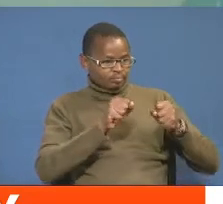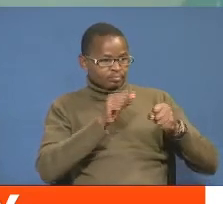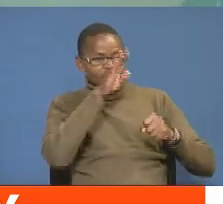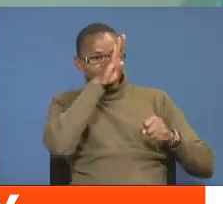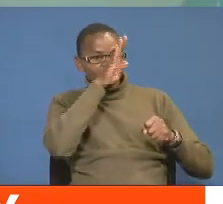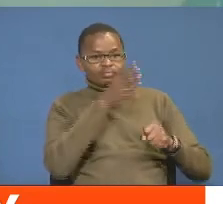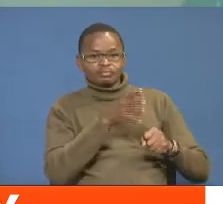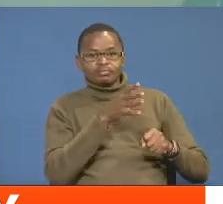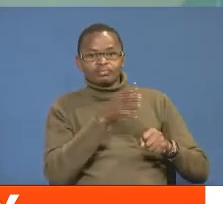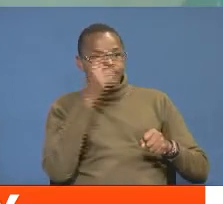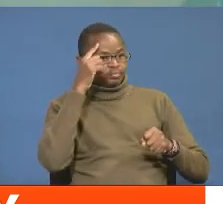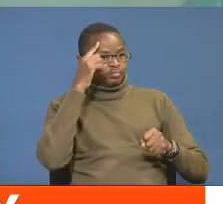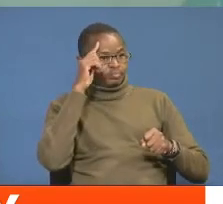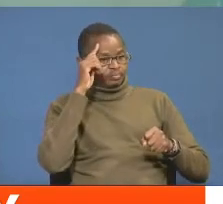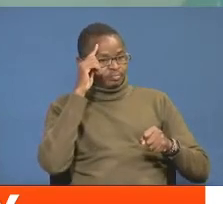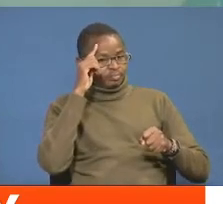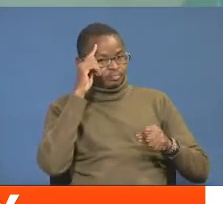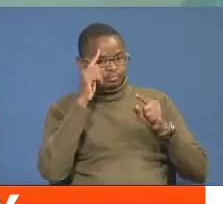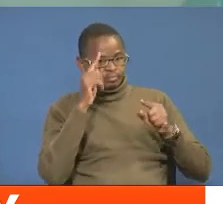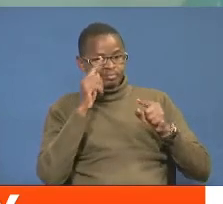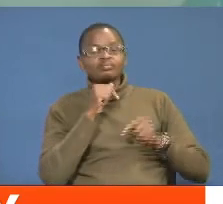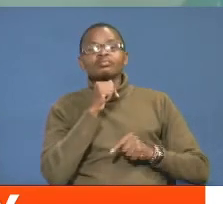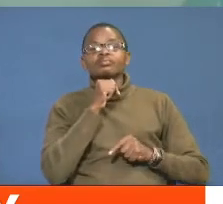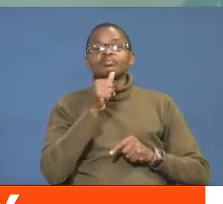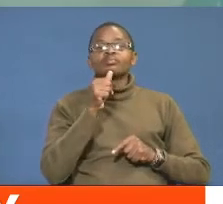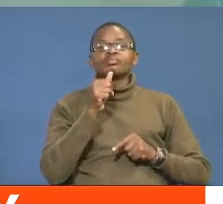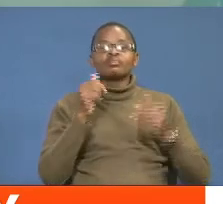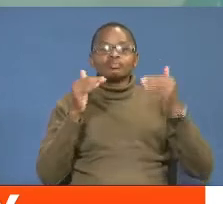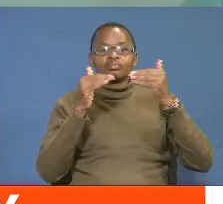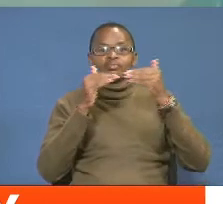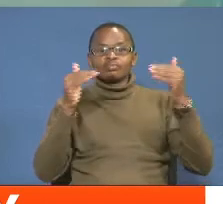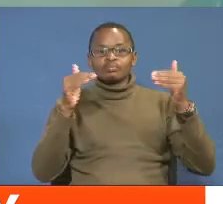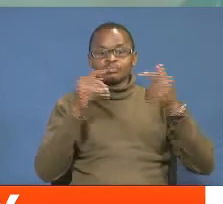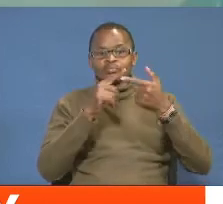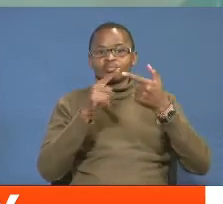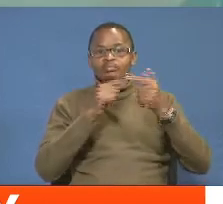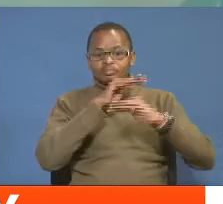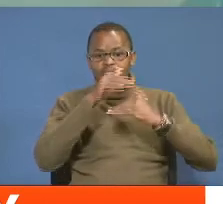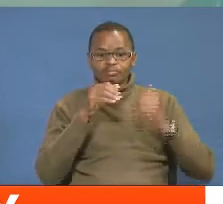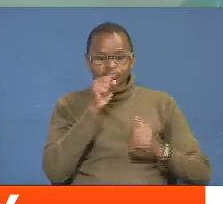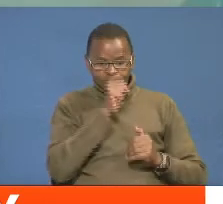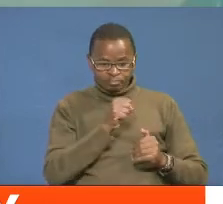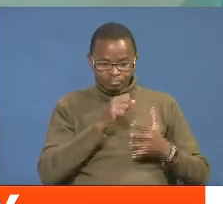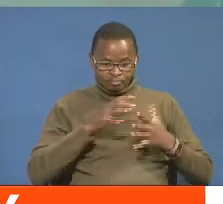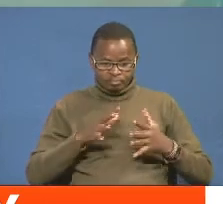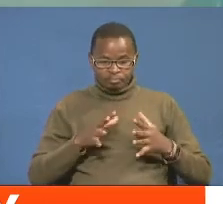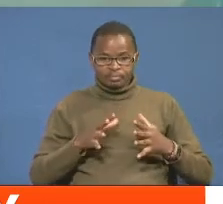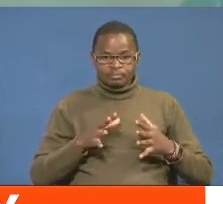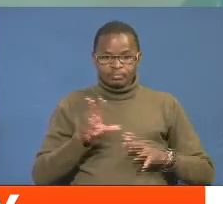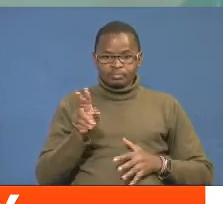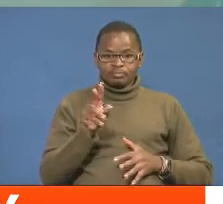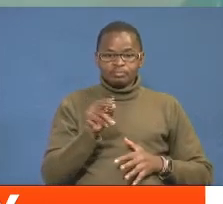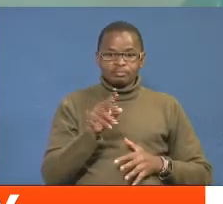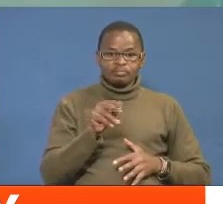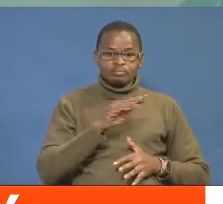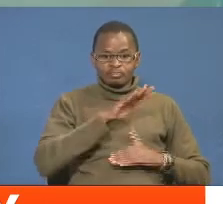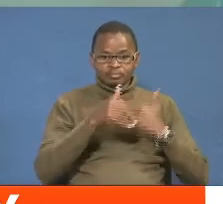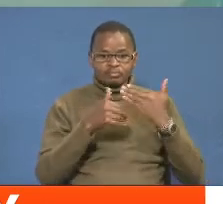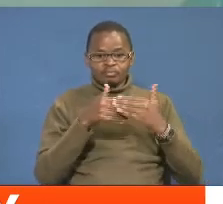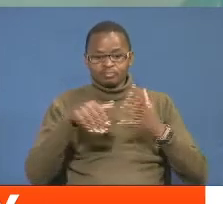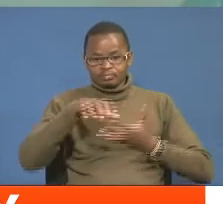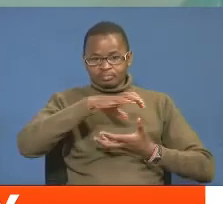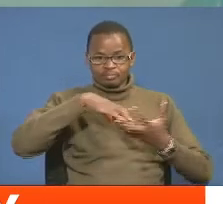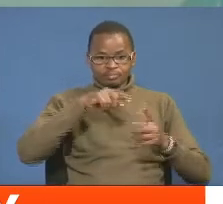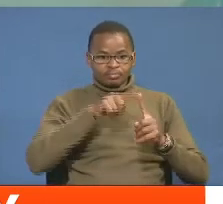be here for clinical trials. So those were not included in the clinical trials, but the old people, there's not been a whole lot of